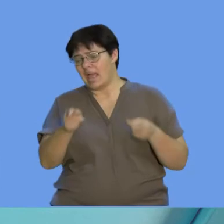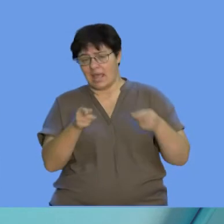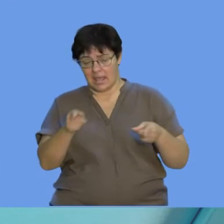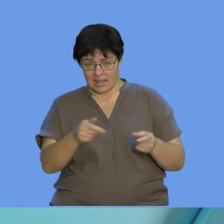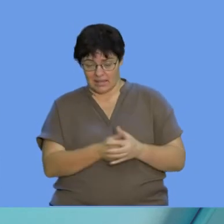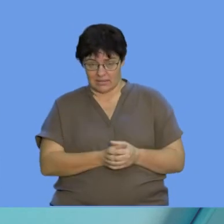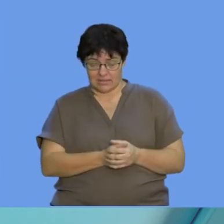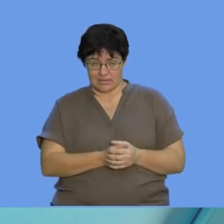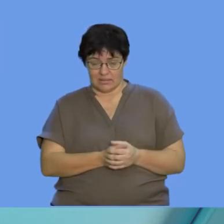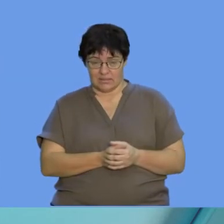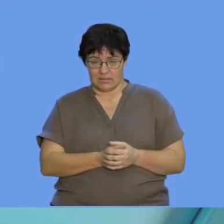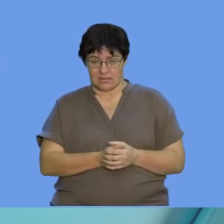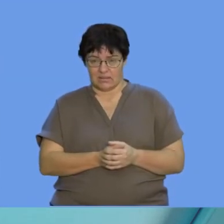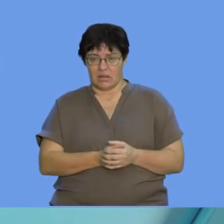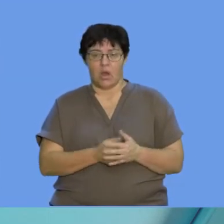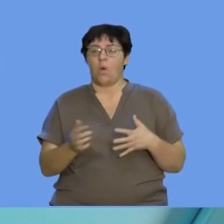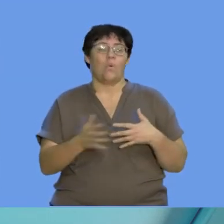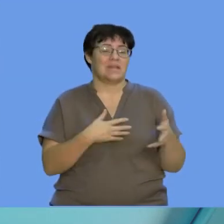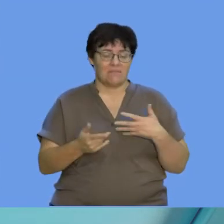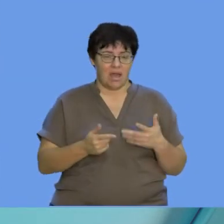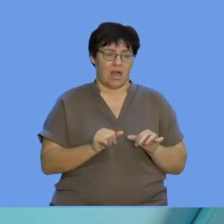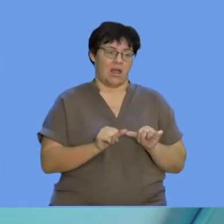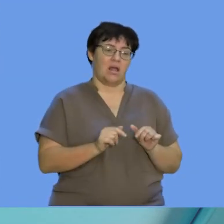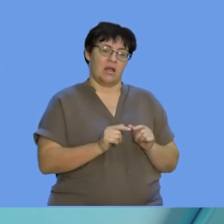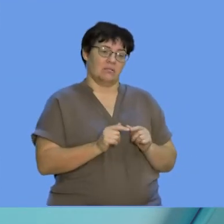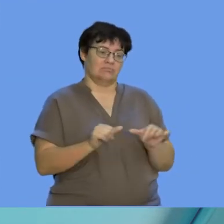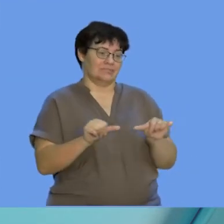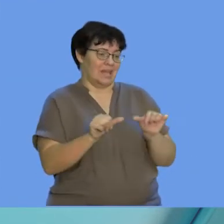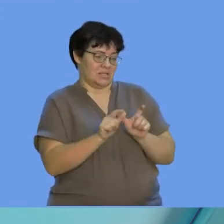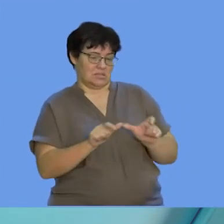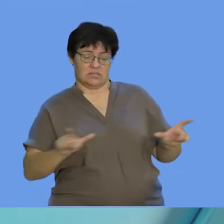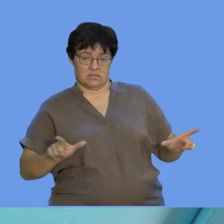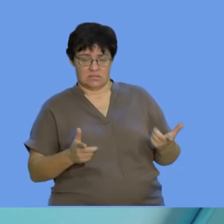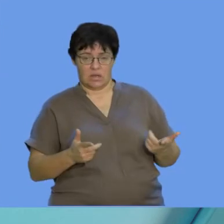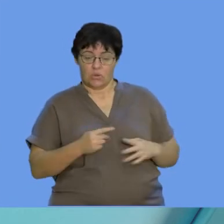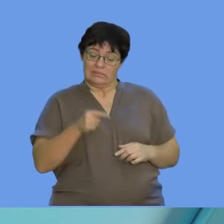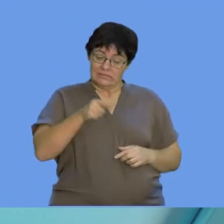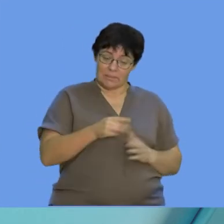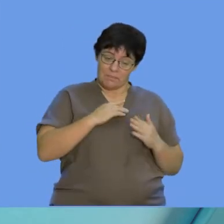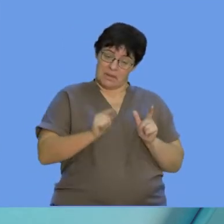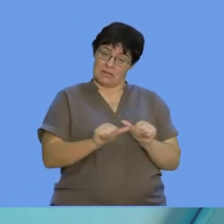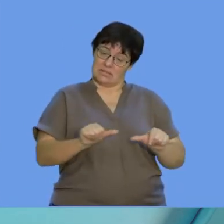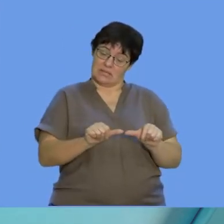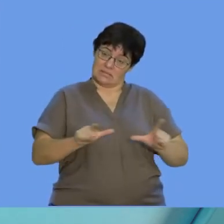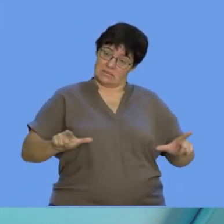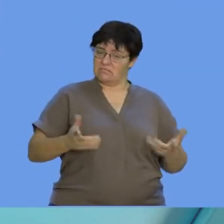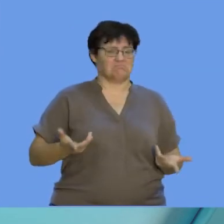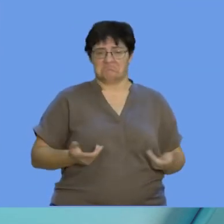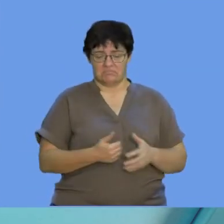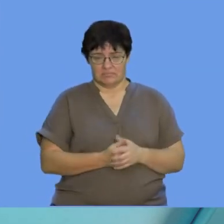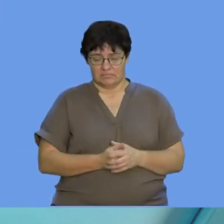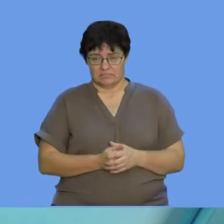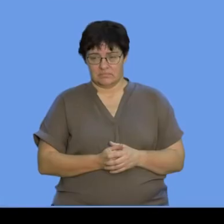one another in terms of whatever their lengths are, not what the lengths are.